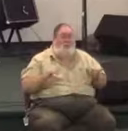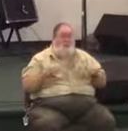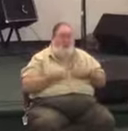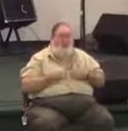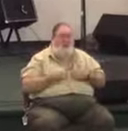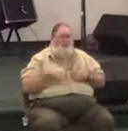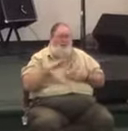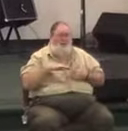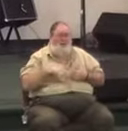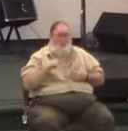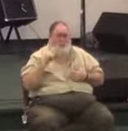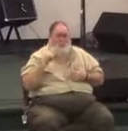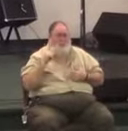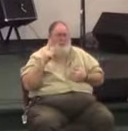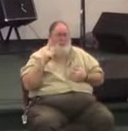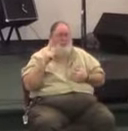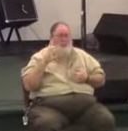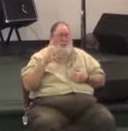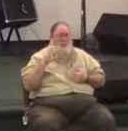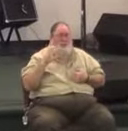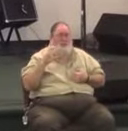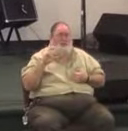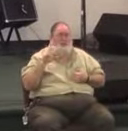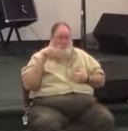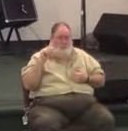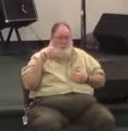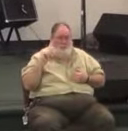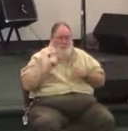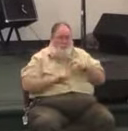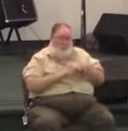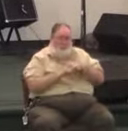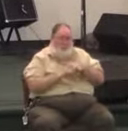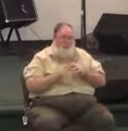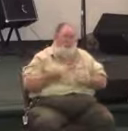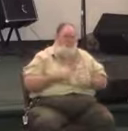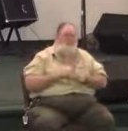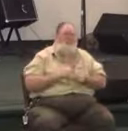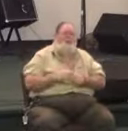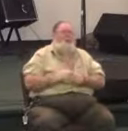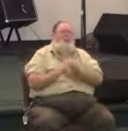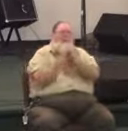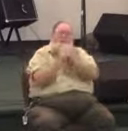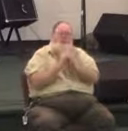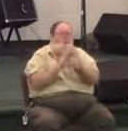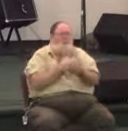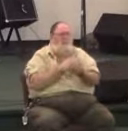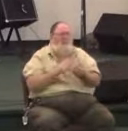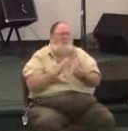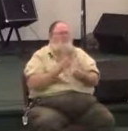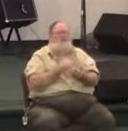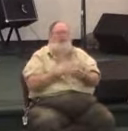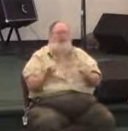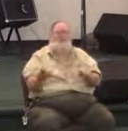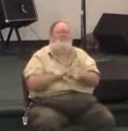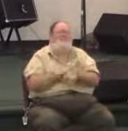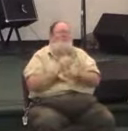up. It was awesome. And we did a worship service. We just sang the whole service and praised our Lord and thanked